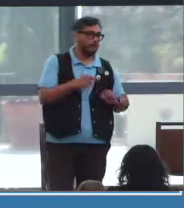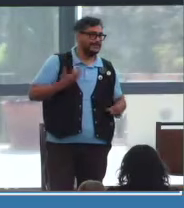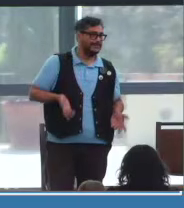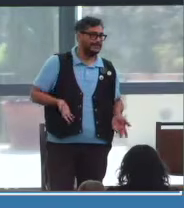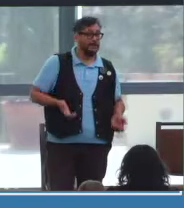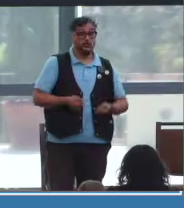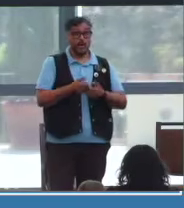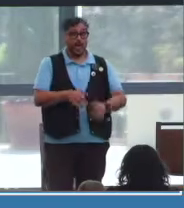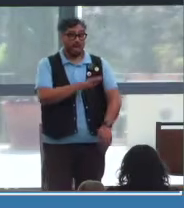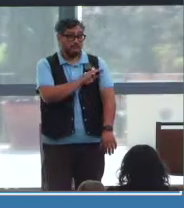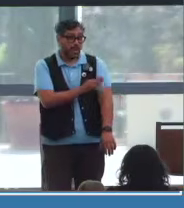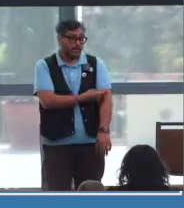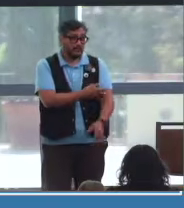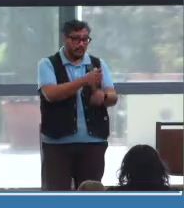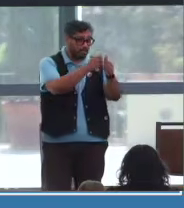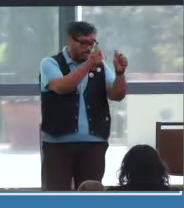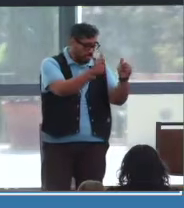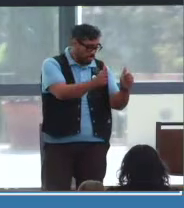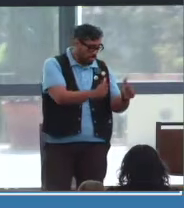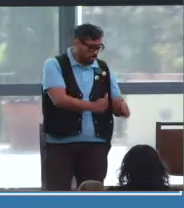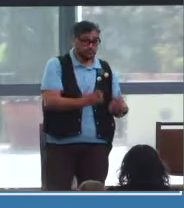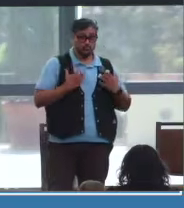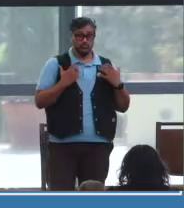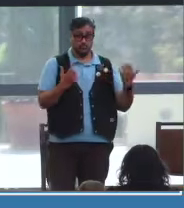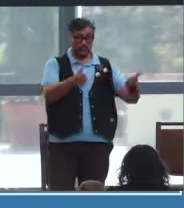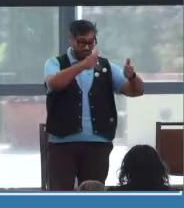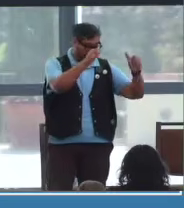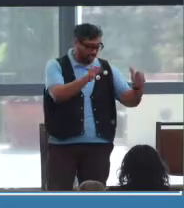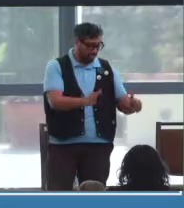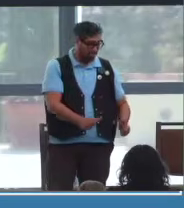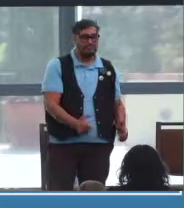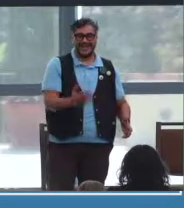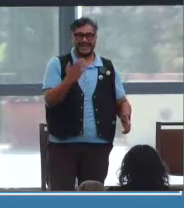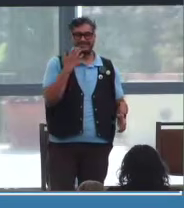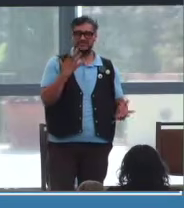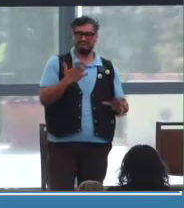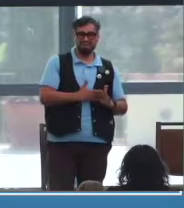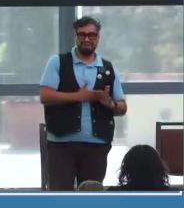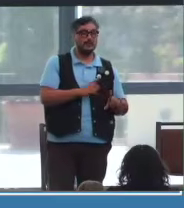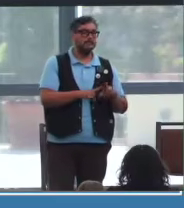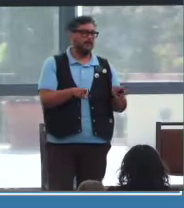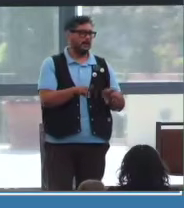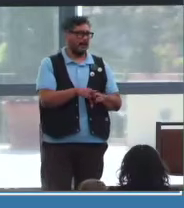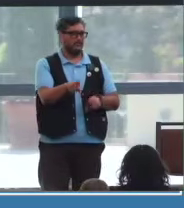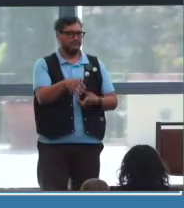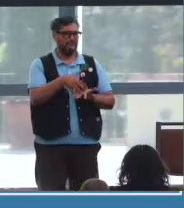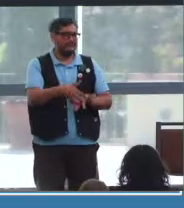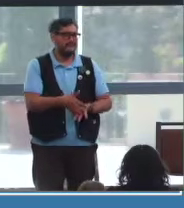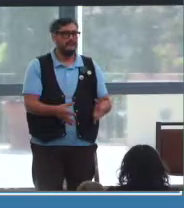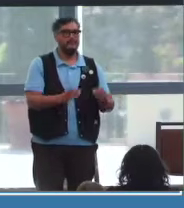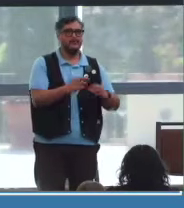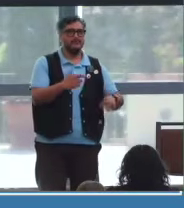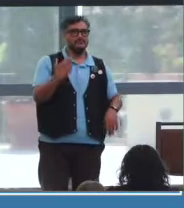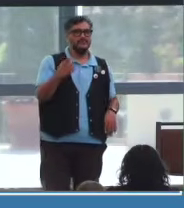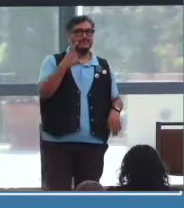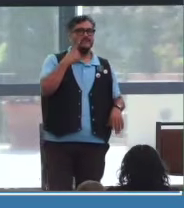loss of muscle mass and that decreased strength, of course it's inconvenient, but it also can really lead you to be frail, have more of a risk